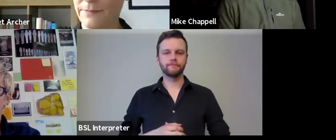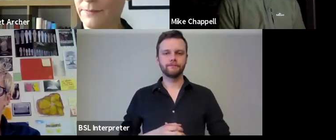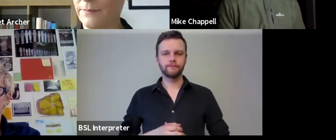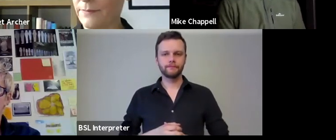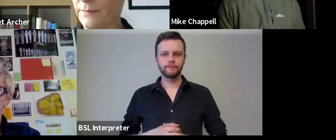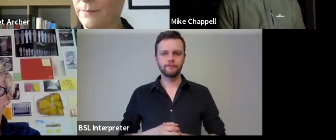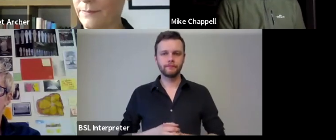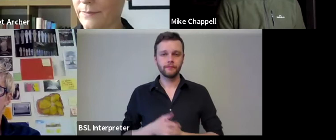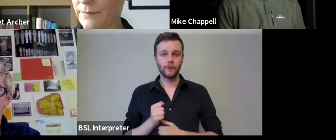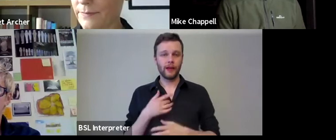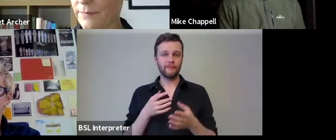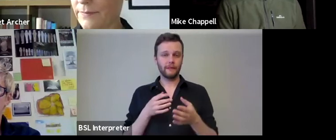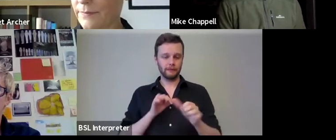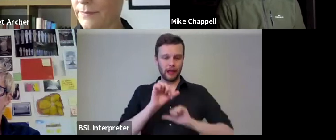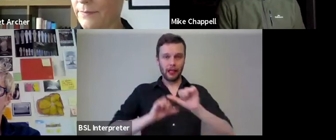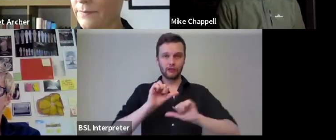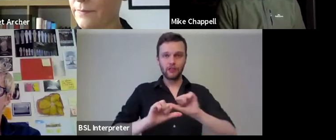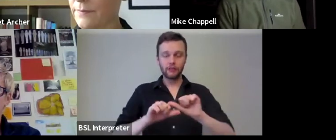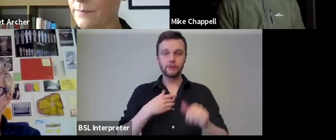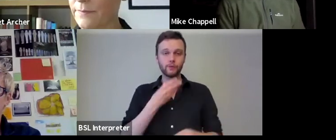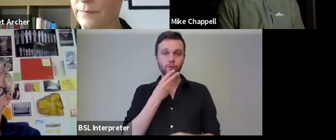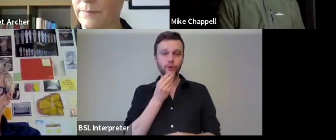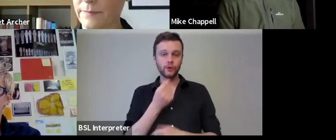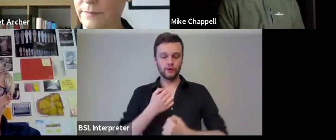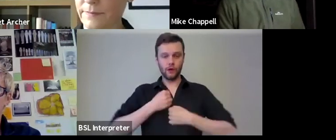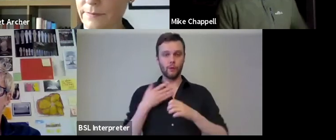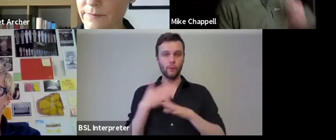There are algorithms that we use in our work,